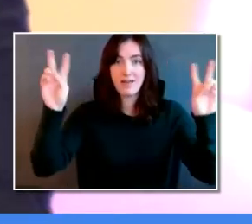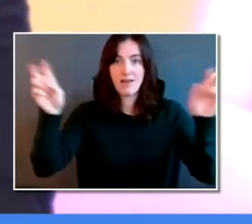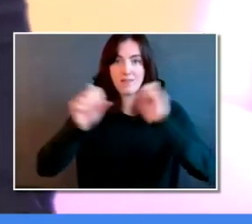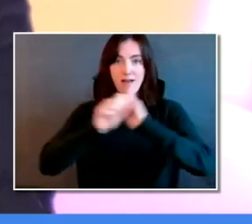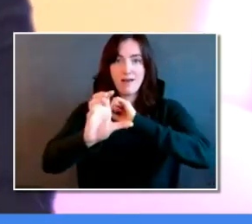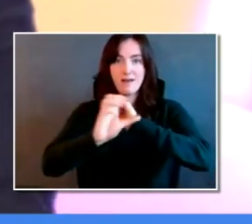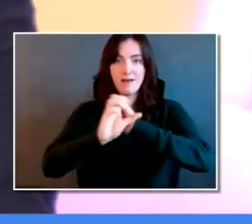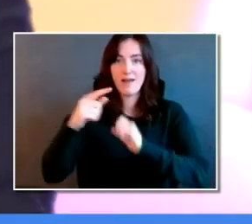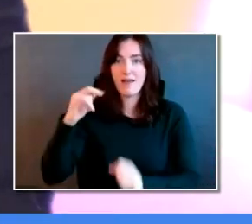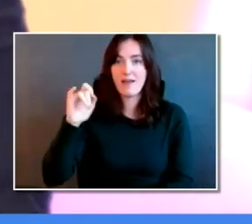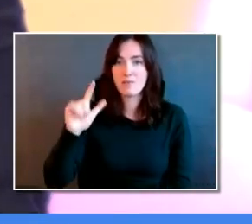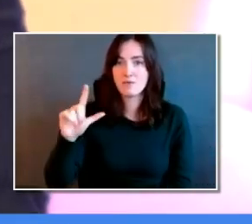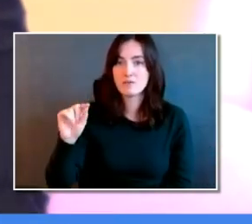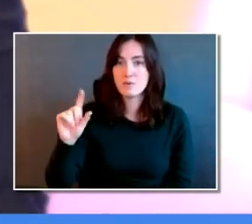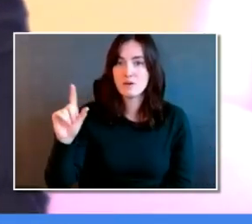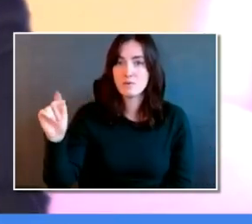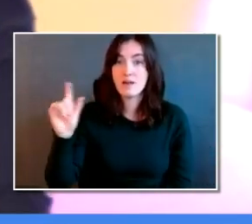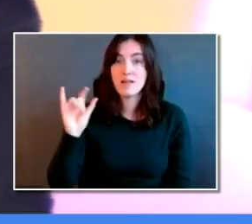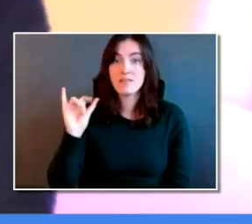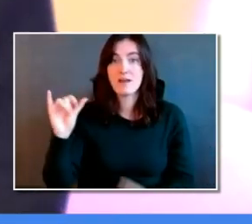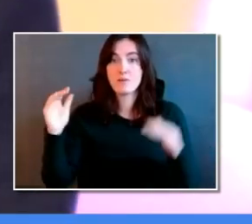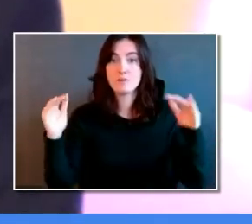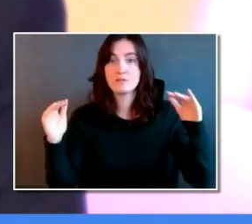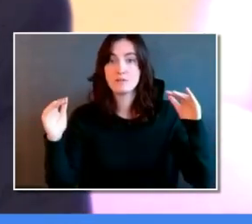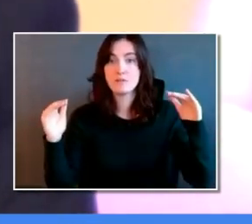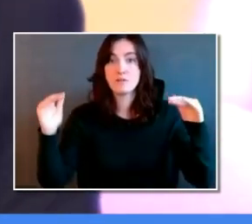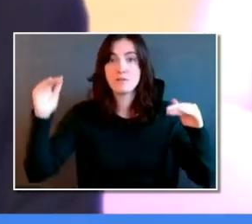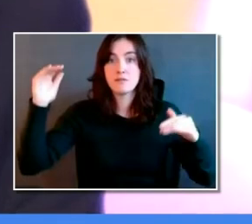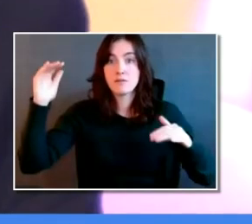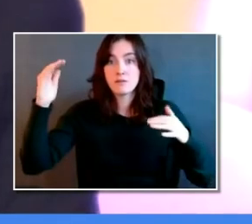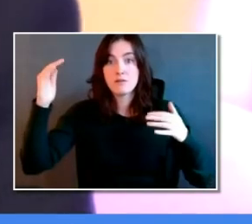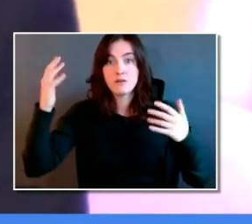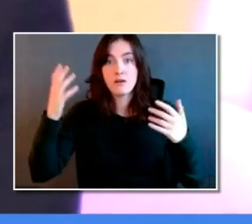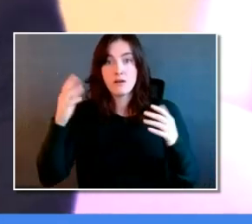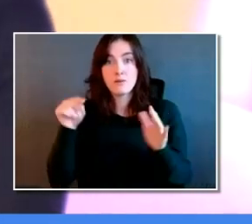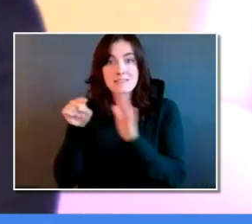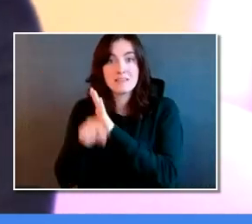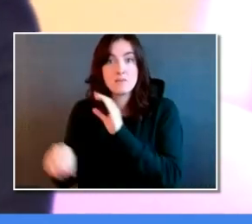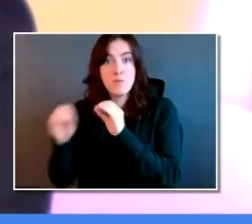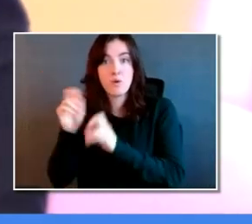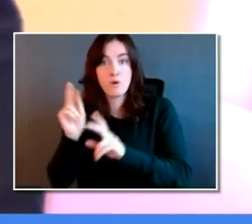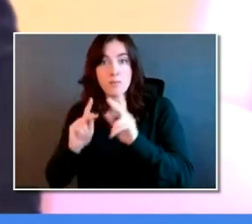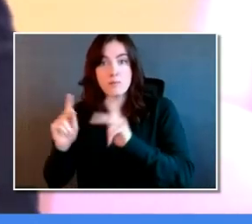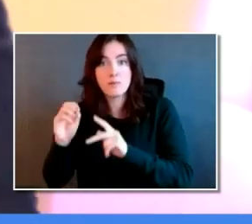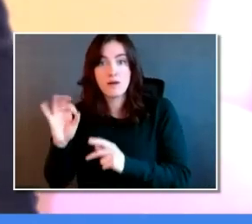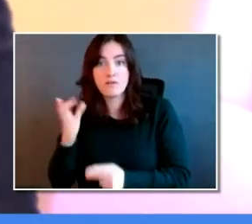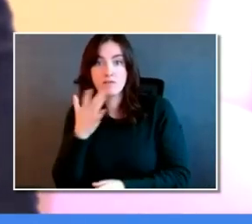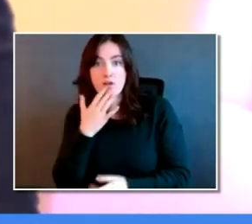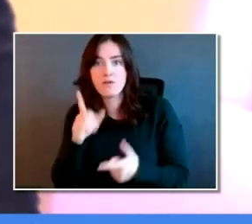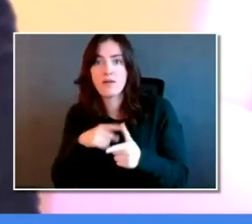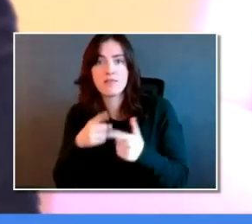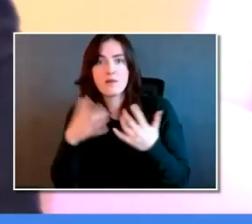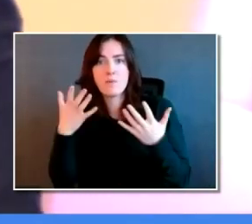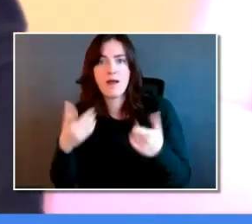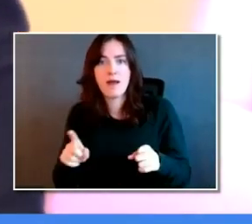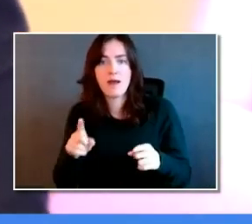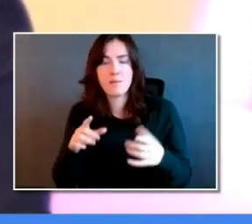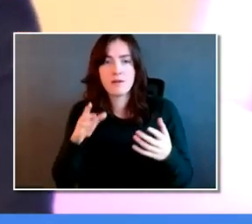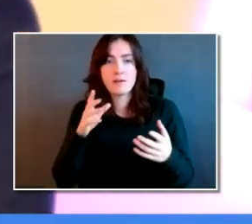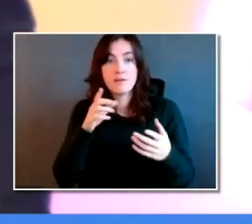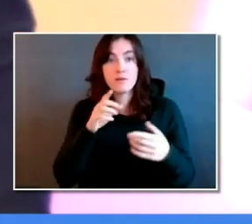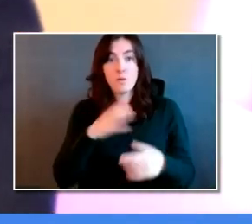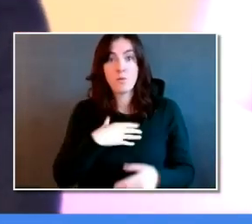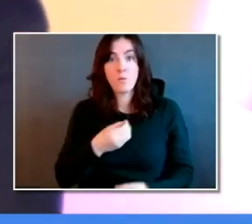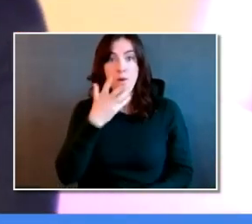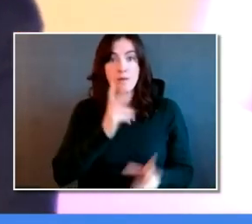that this was disproportionately killing folks of color. And within 2 weeks, what happened? White folks were at state capitals all around the country